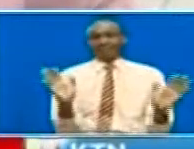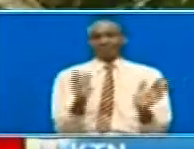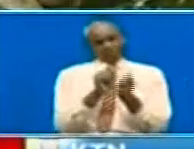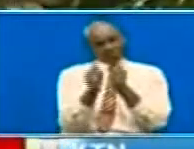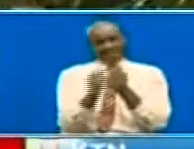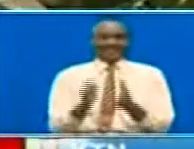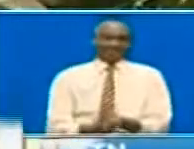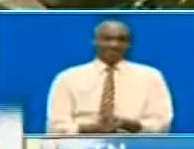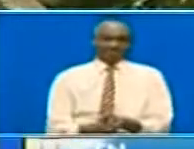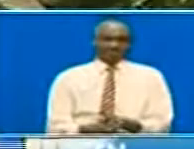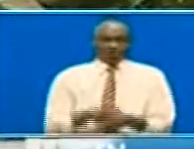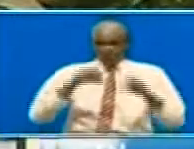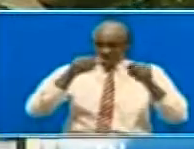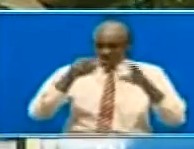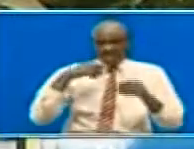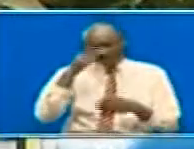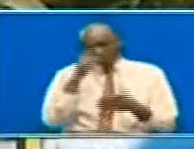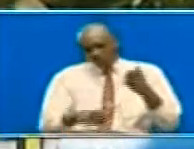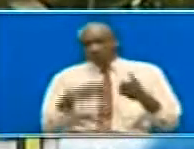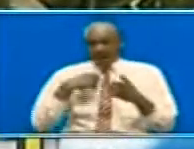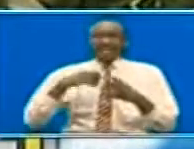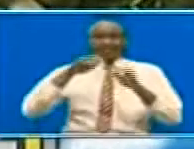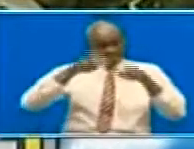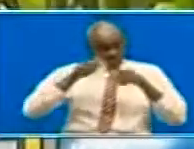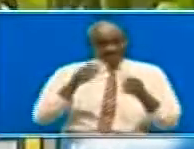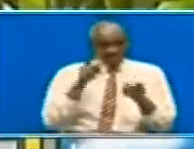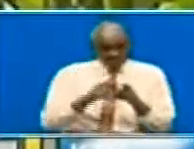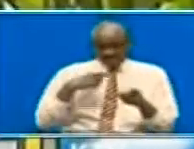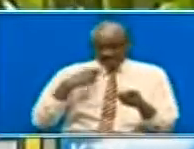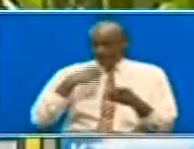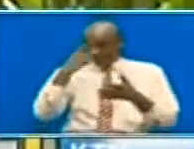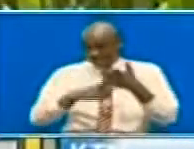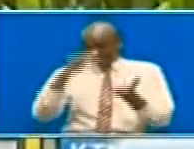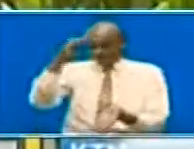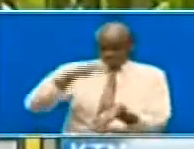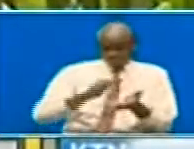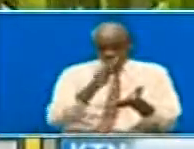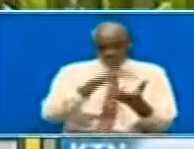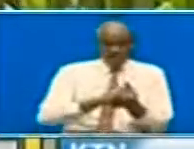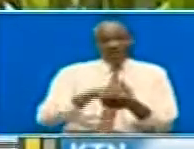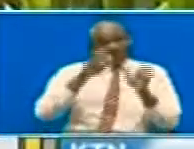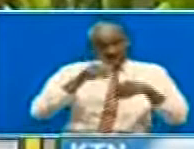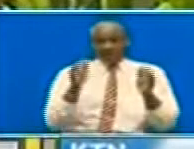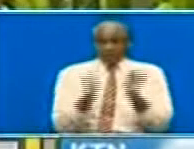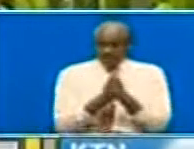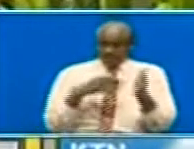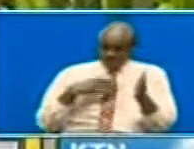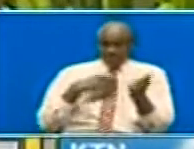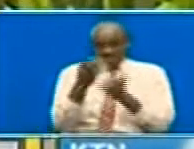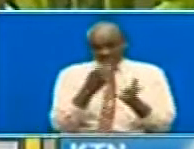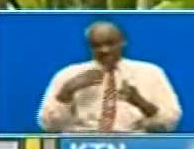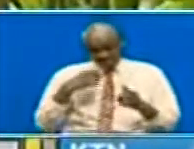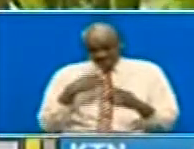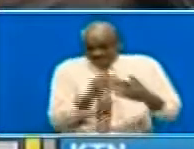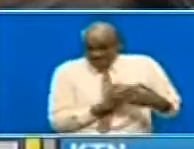flour. The price was linked by millers as price distortion in the market as farmers and traders held onto their